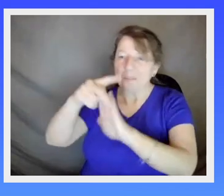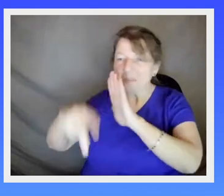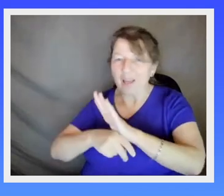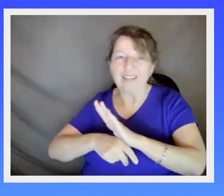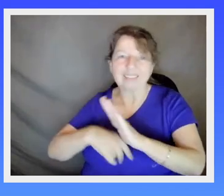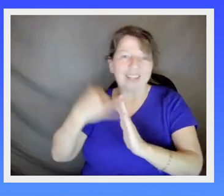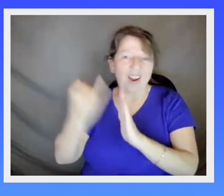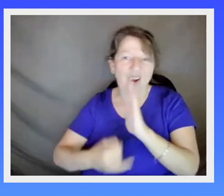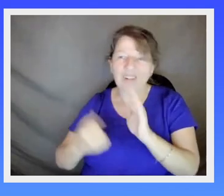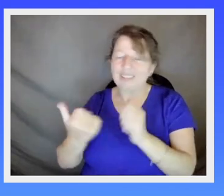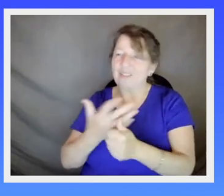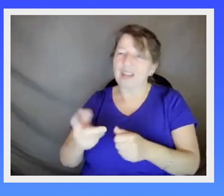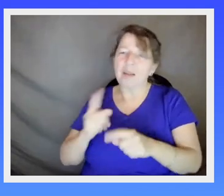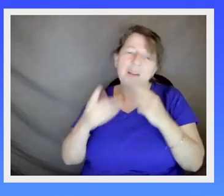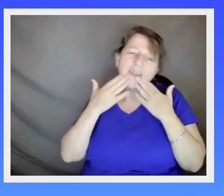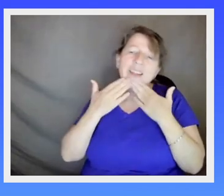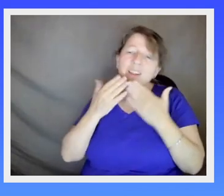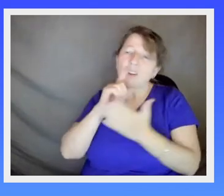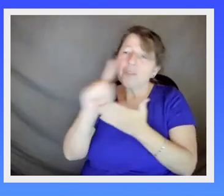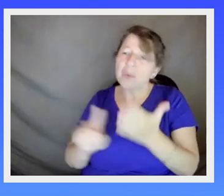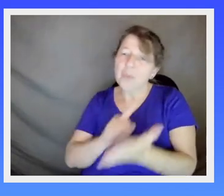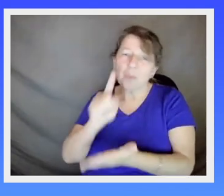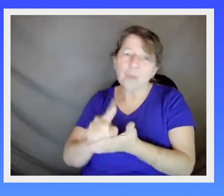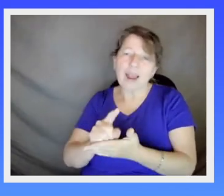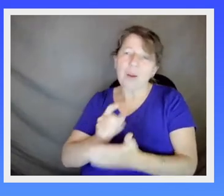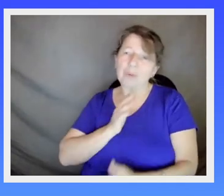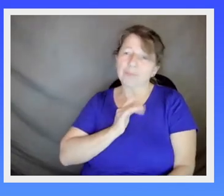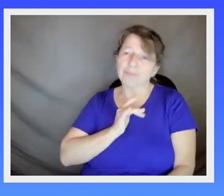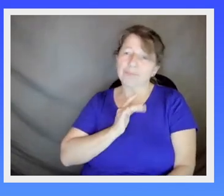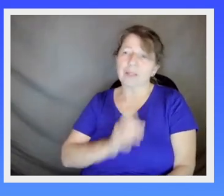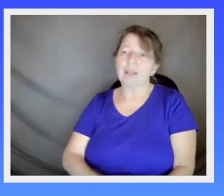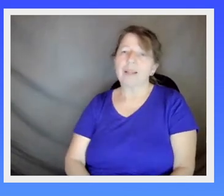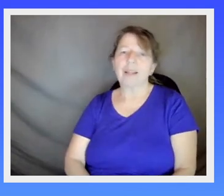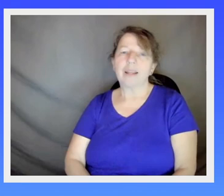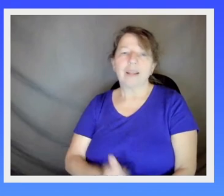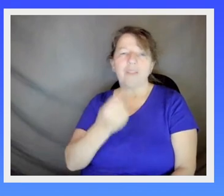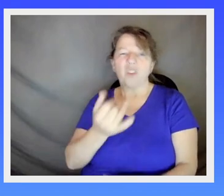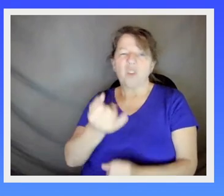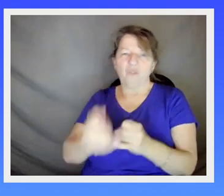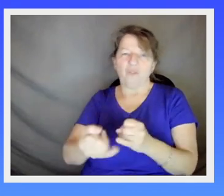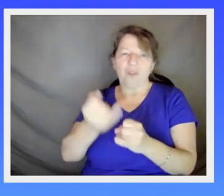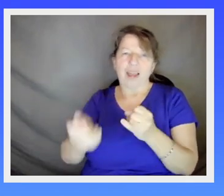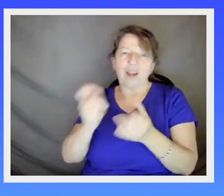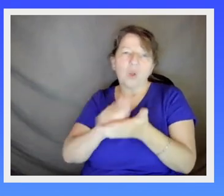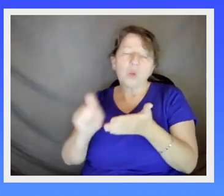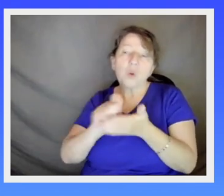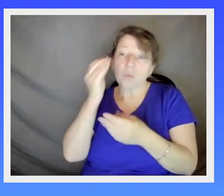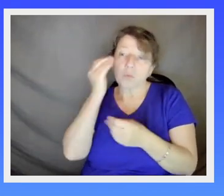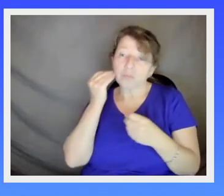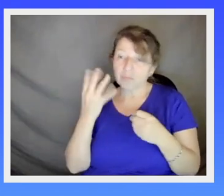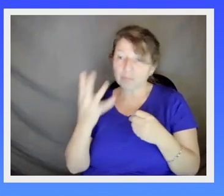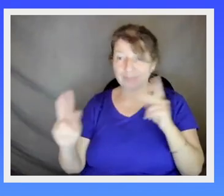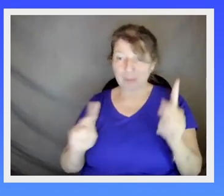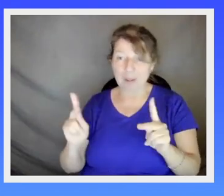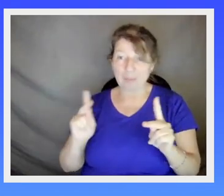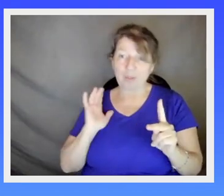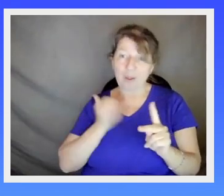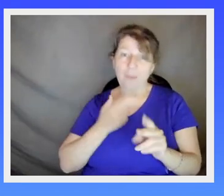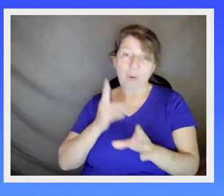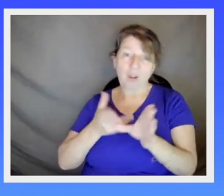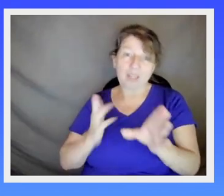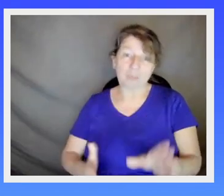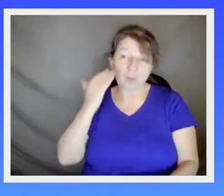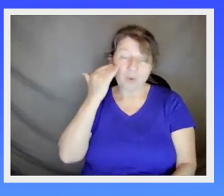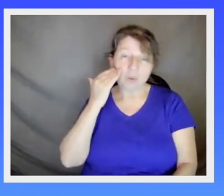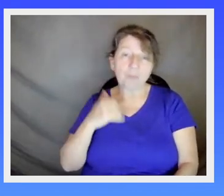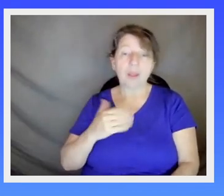thankful for the hour that we had, and I think we covered a lot of ground. I have a few final just notes and reminders for folks. So the preliminary